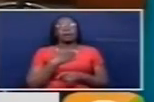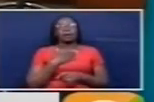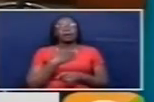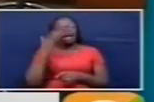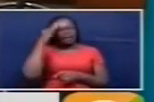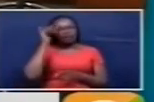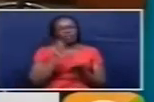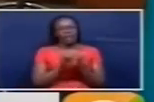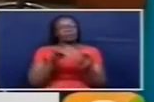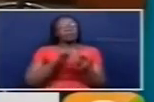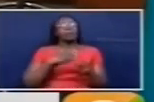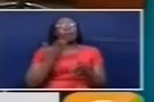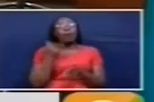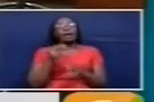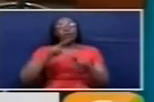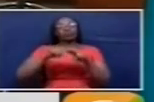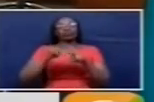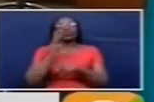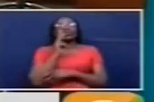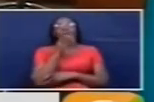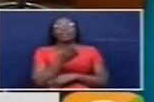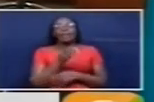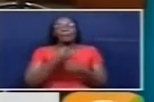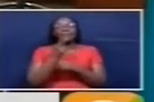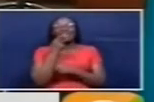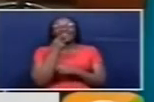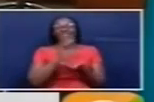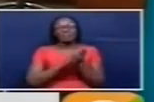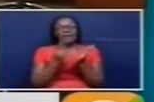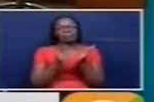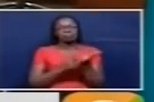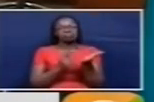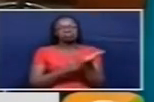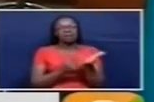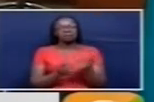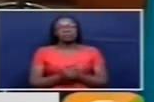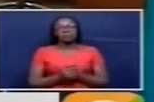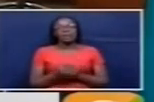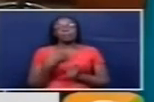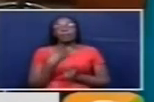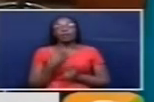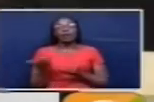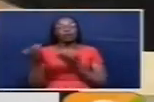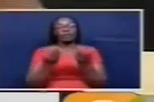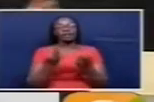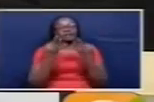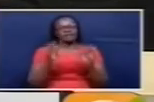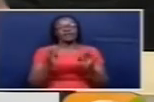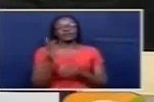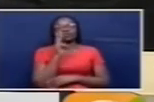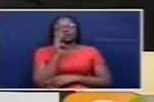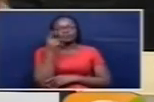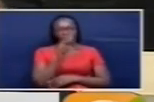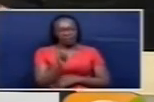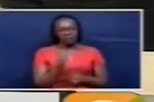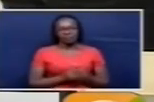Because of the salty water that they consume. The salty water. So I have to work on that and bring the fresh water there. Right. And having said, because we could go